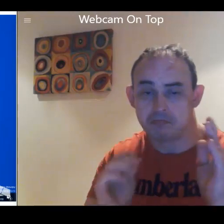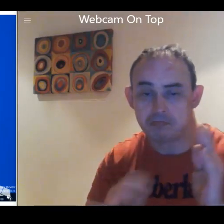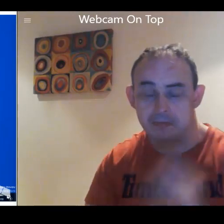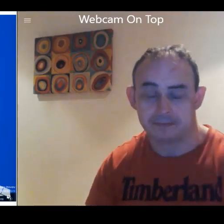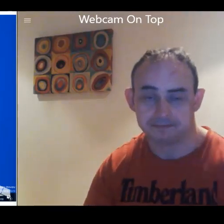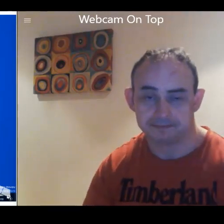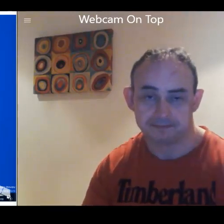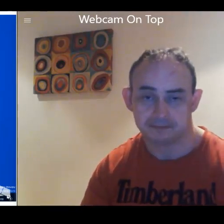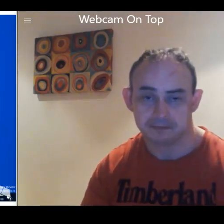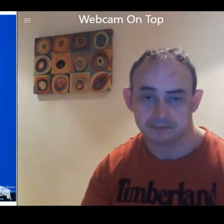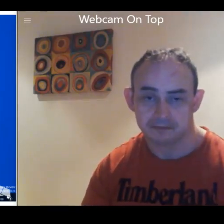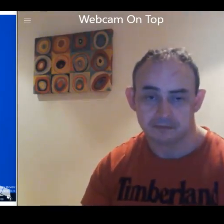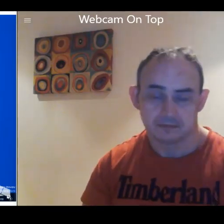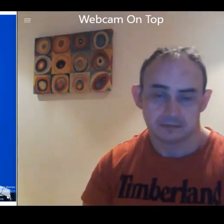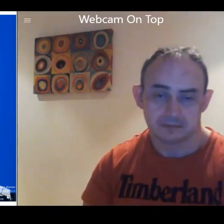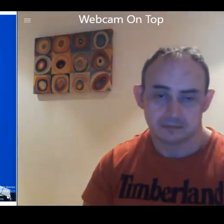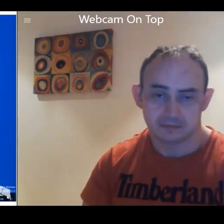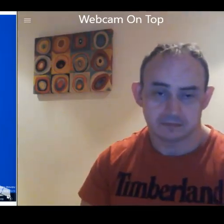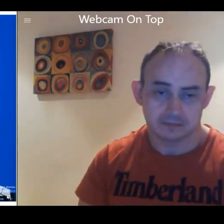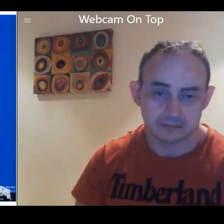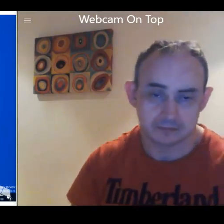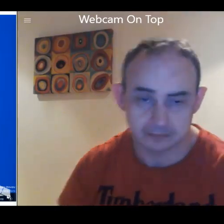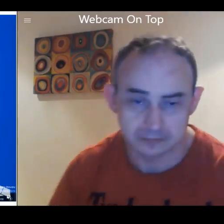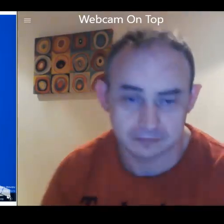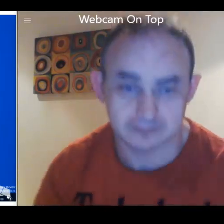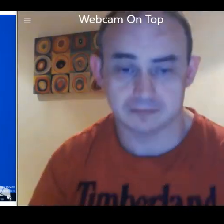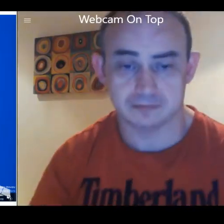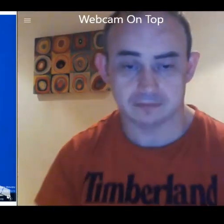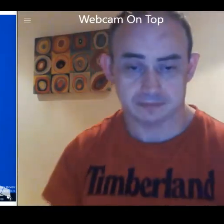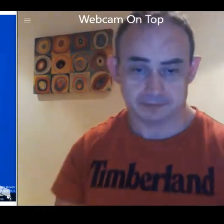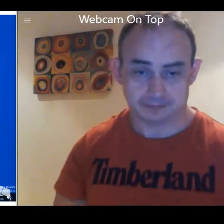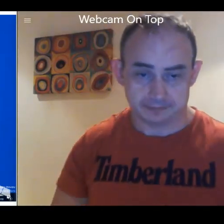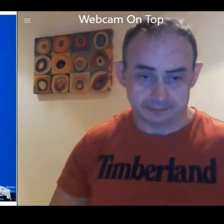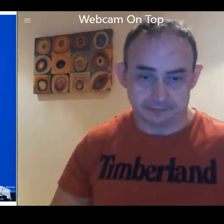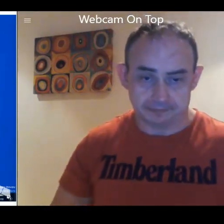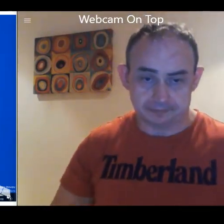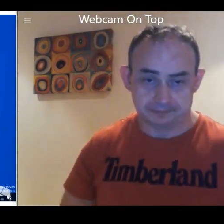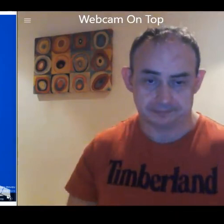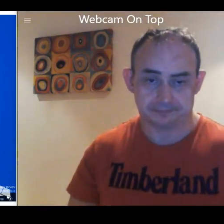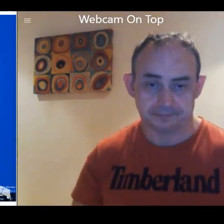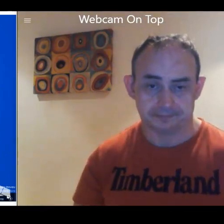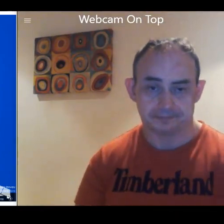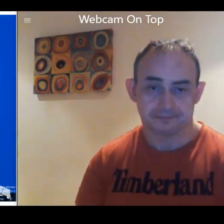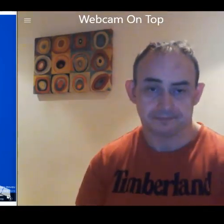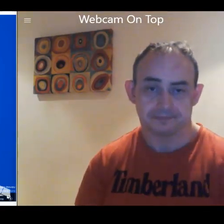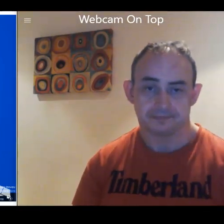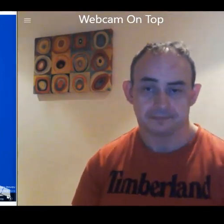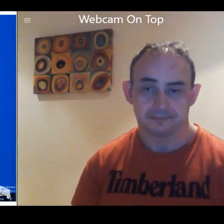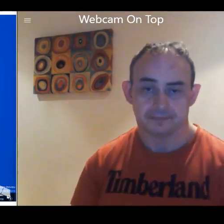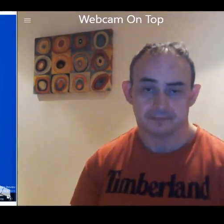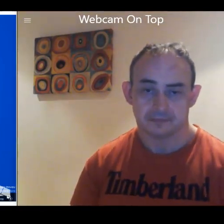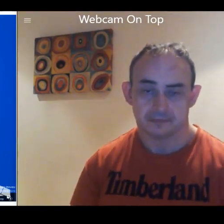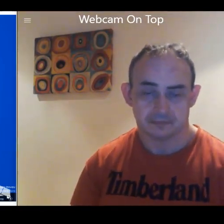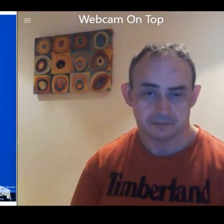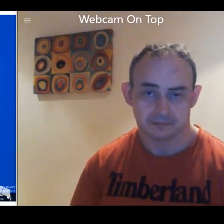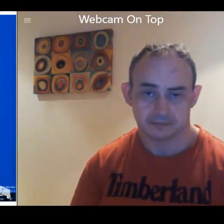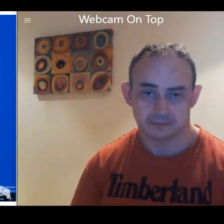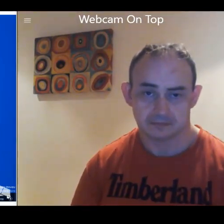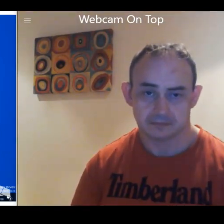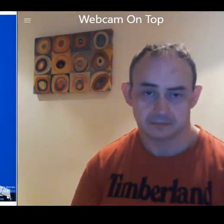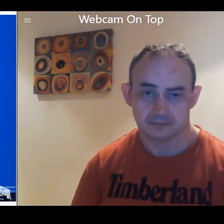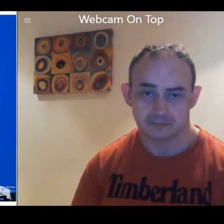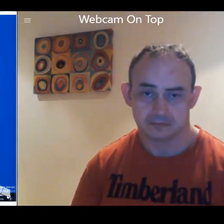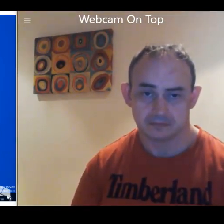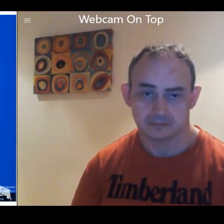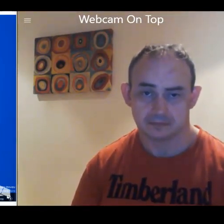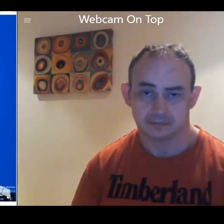Just like that. This is basically what Windows looks like today. For most people, it's the most don't customize their color anyway. So I believe that custom in this